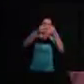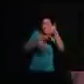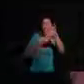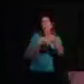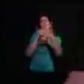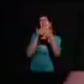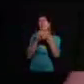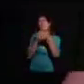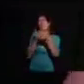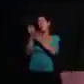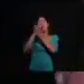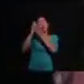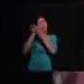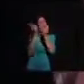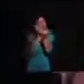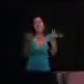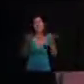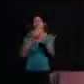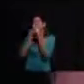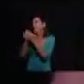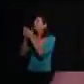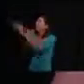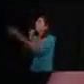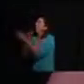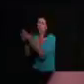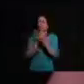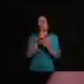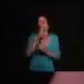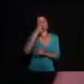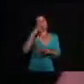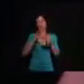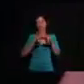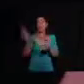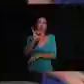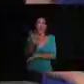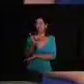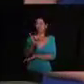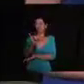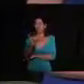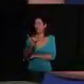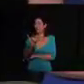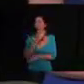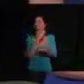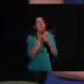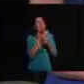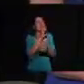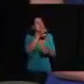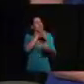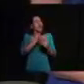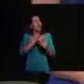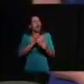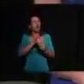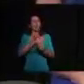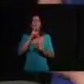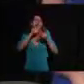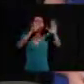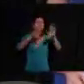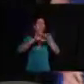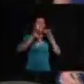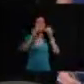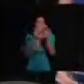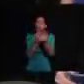You wrote the script, and it's been lovely. It's been a lot of fun. It's been a great pleasure to be a part of it, and it's such a wonderful organization.